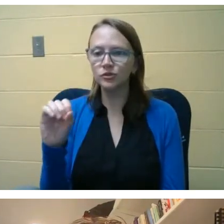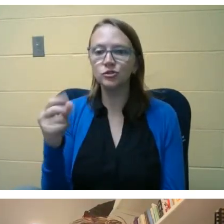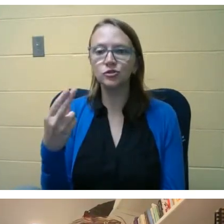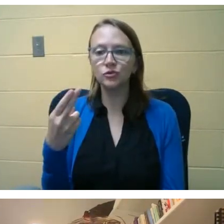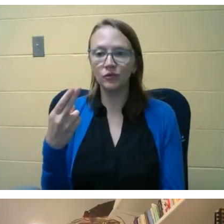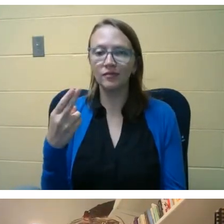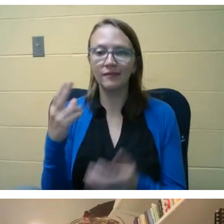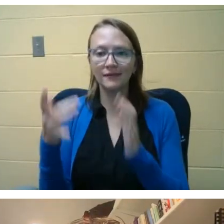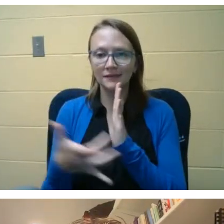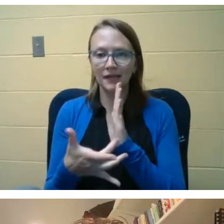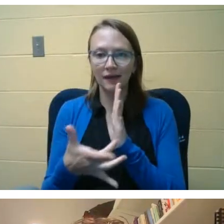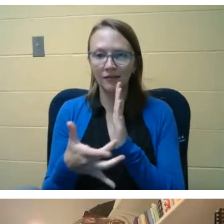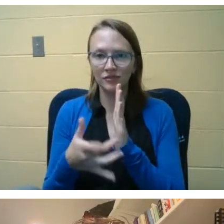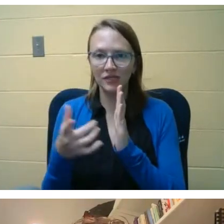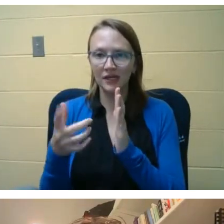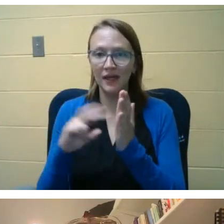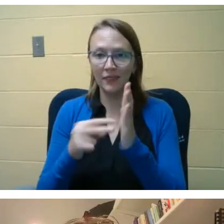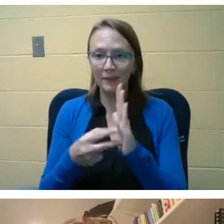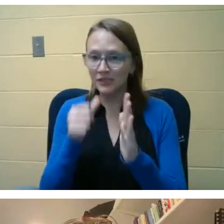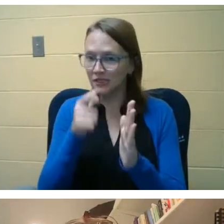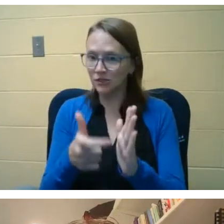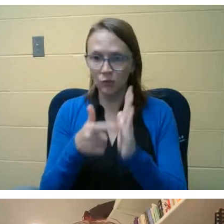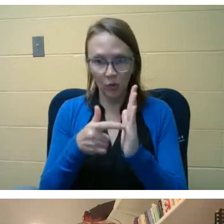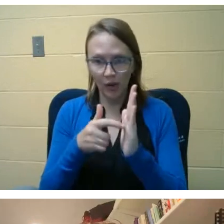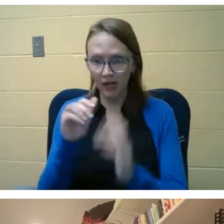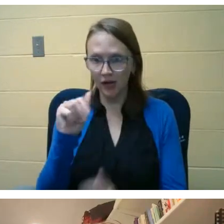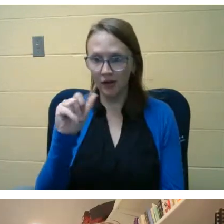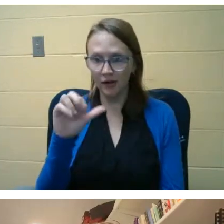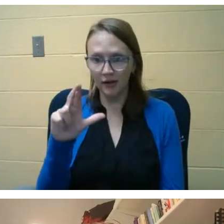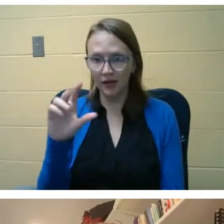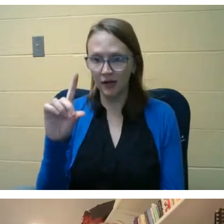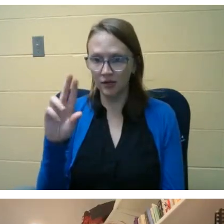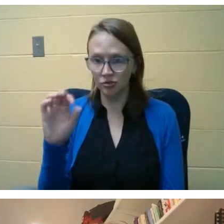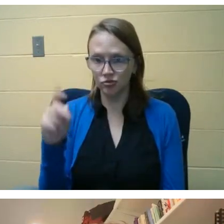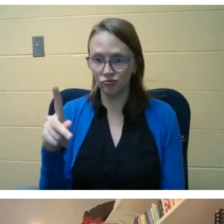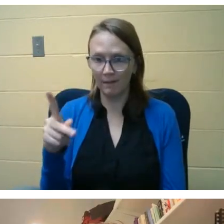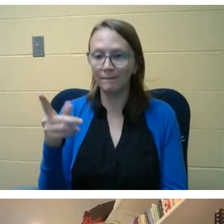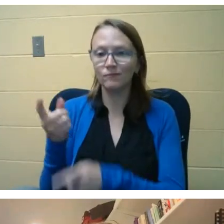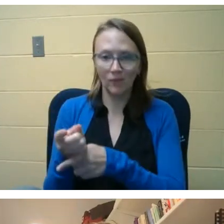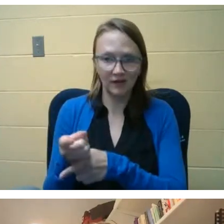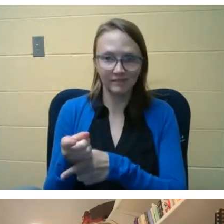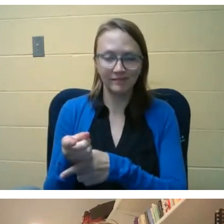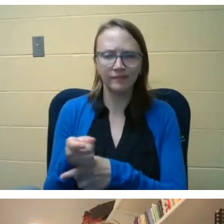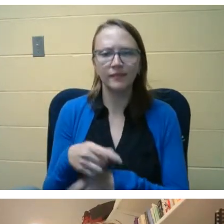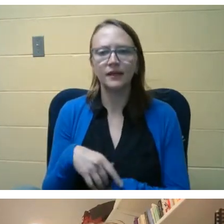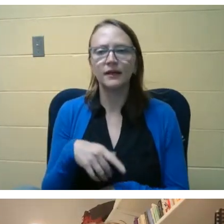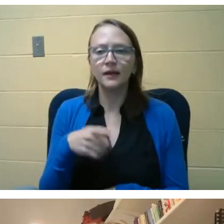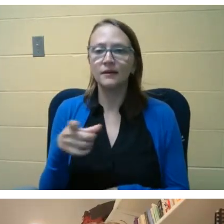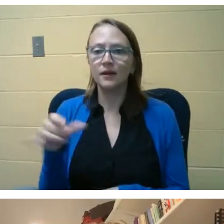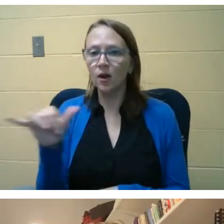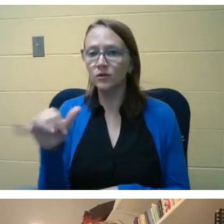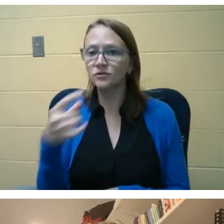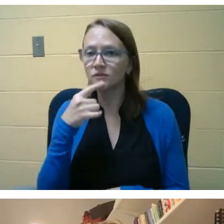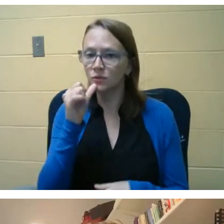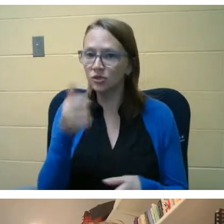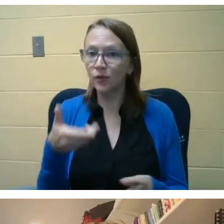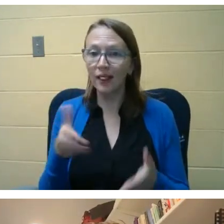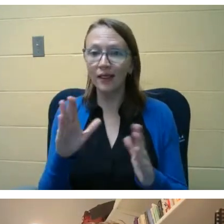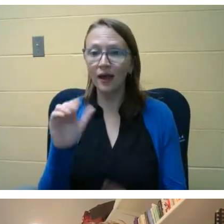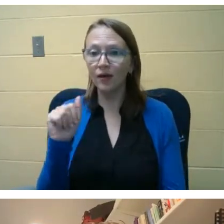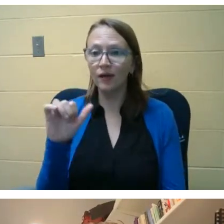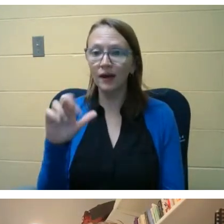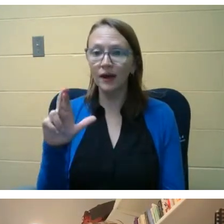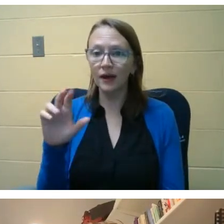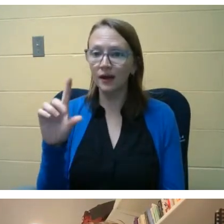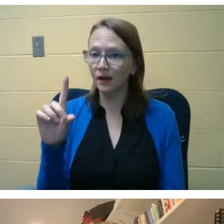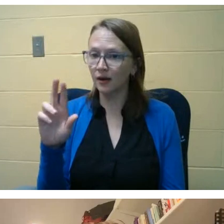does not require AirDrop, right? And then we don't allow, she's saying that we don't allow AirDrop for our